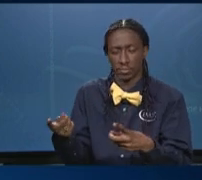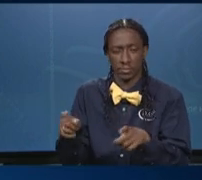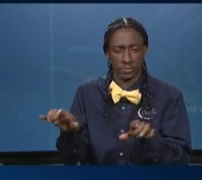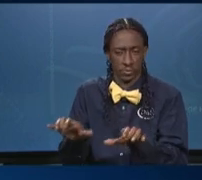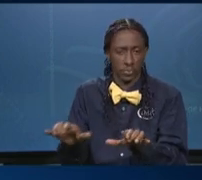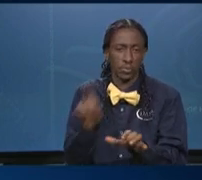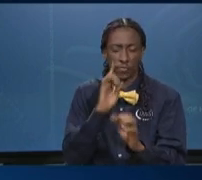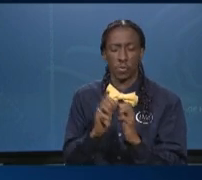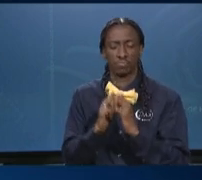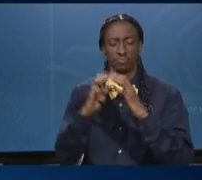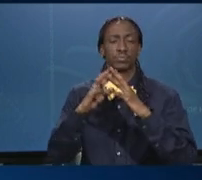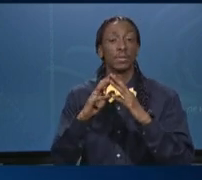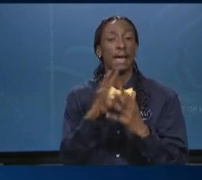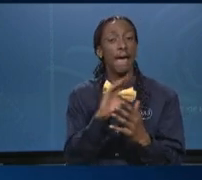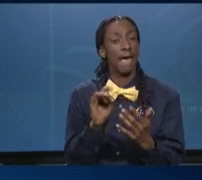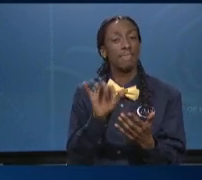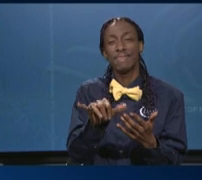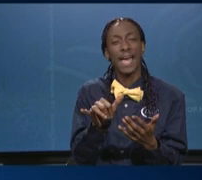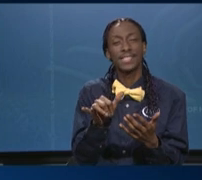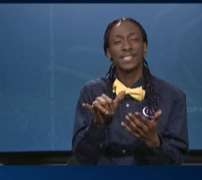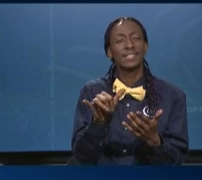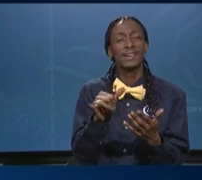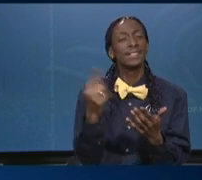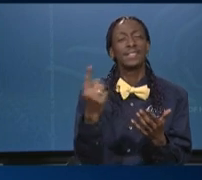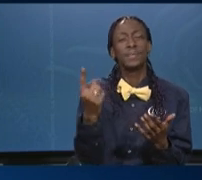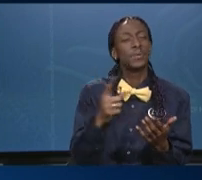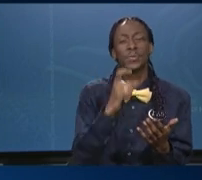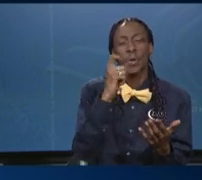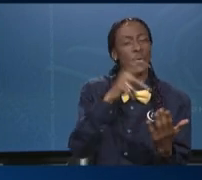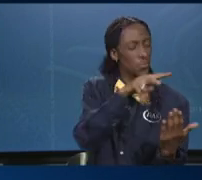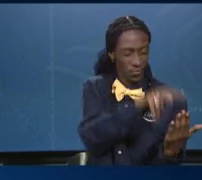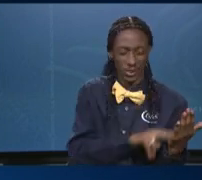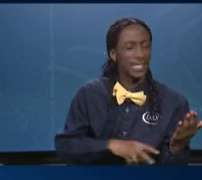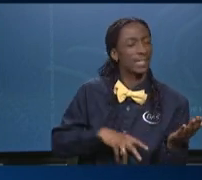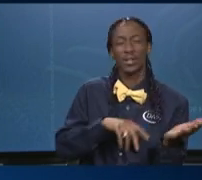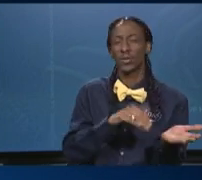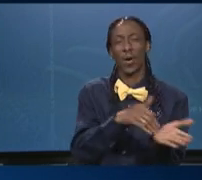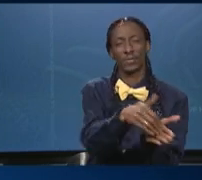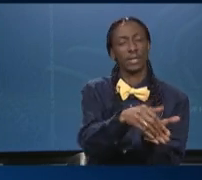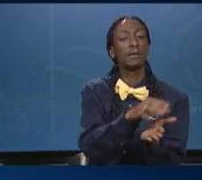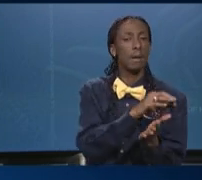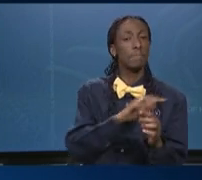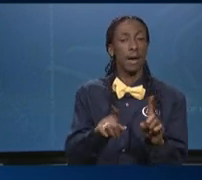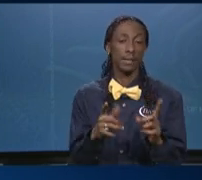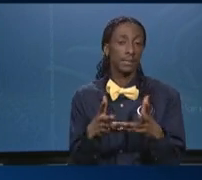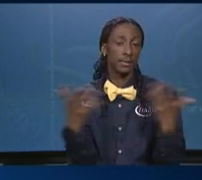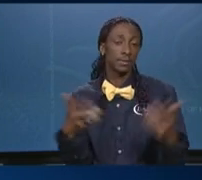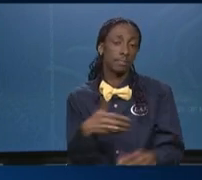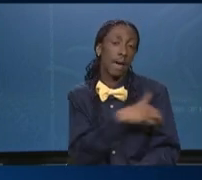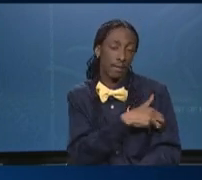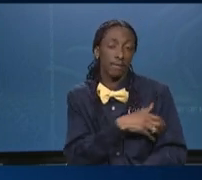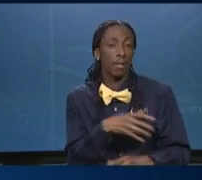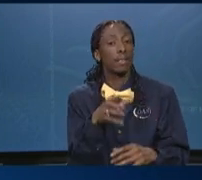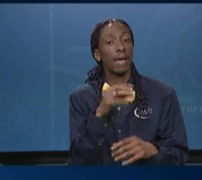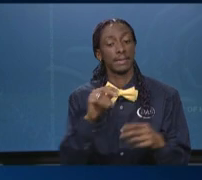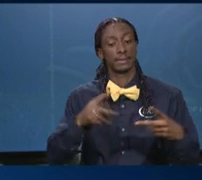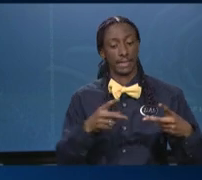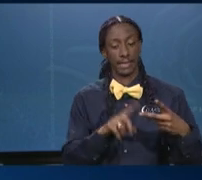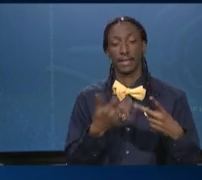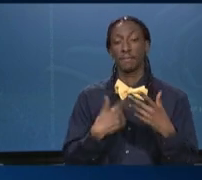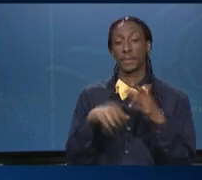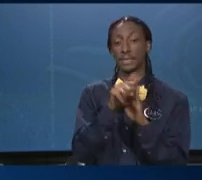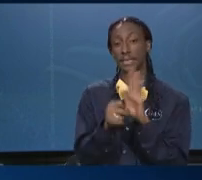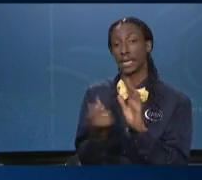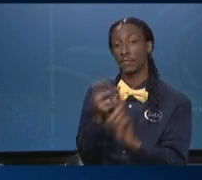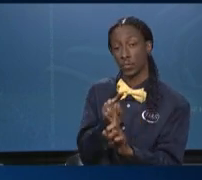that, you know, you don't read about all the time, and that's something that is really powerful. And second, you know, coming from the state